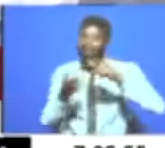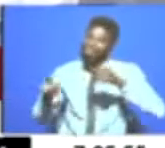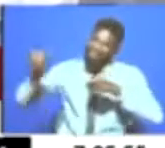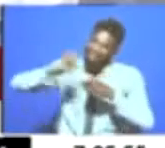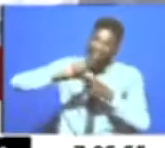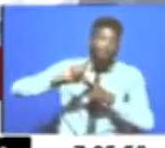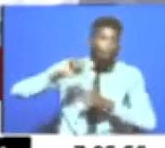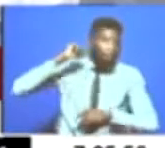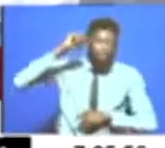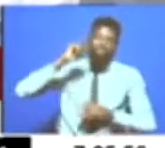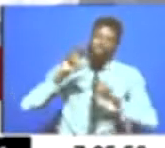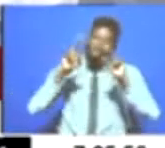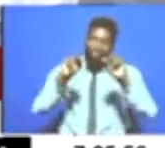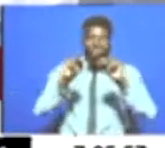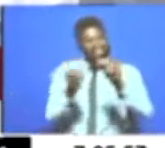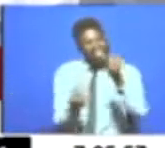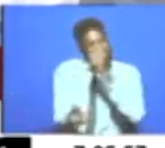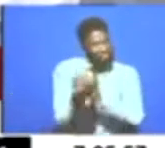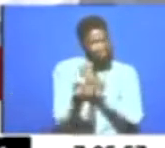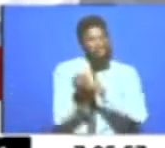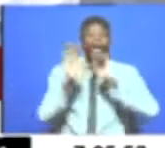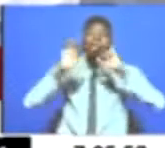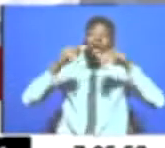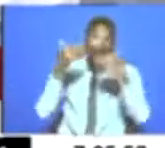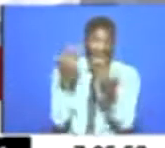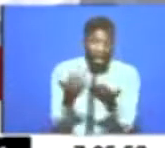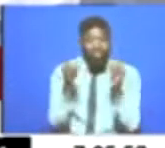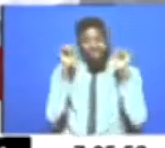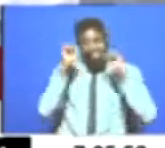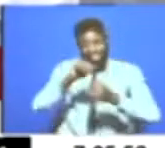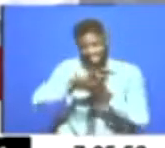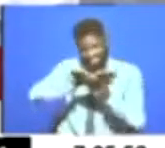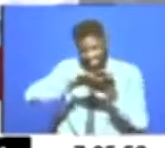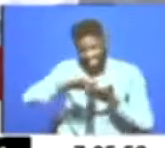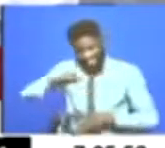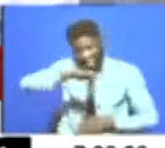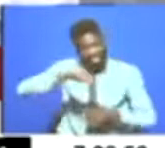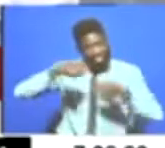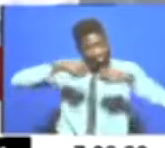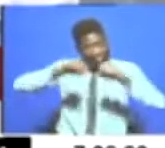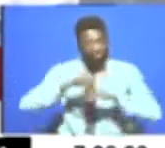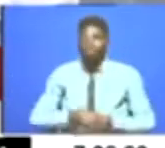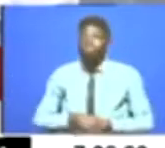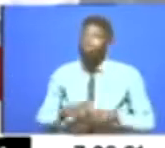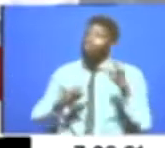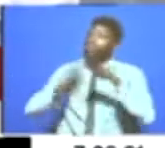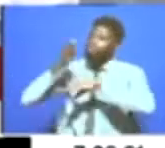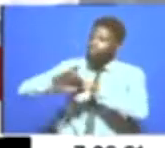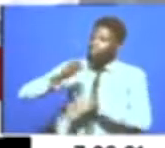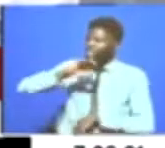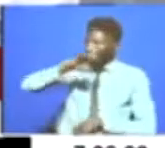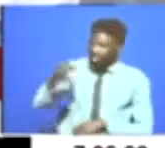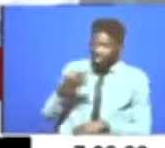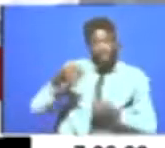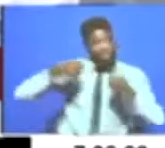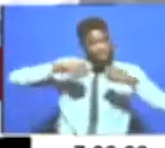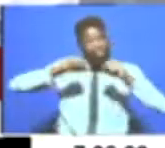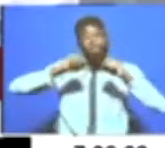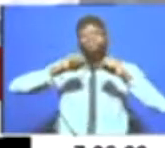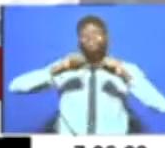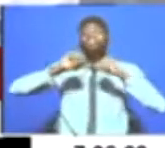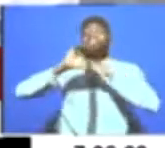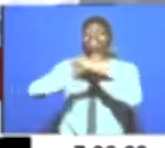suluhisho kuhusu jinsi ya kuleta ustaarabu katika sekta hiyo. Zaidi ya pikipiki 3,000 zimenaswa kote nchini kwenye msako